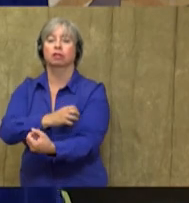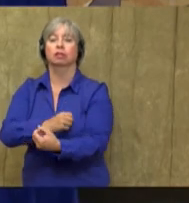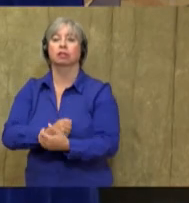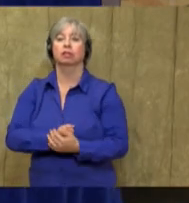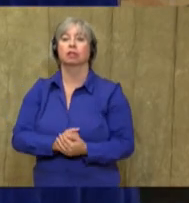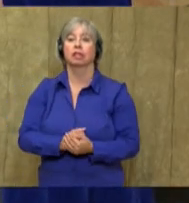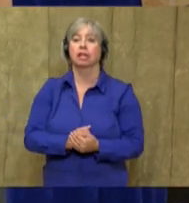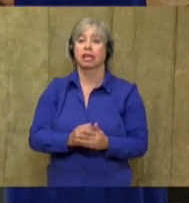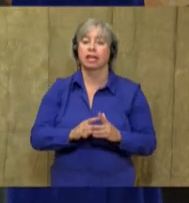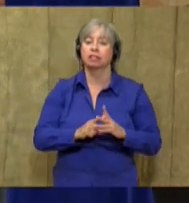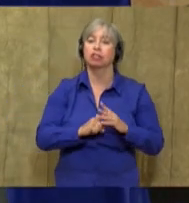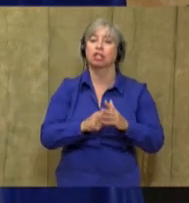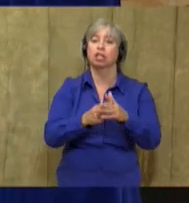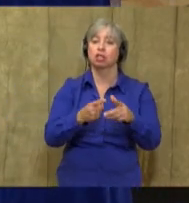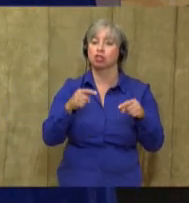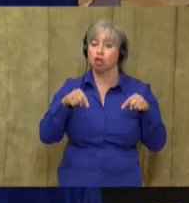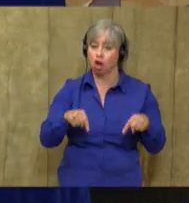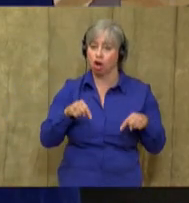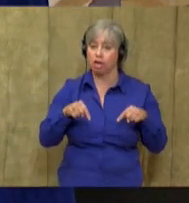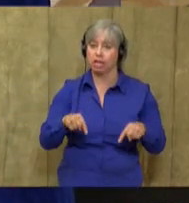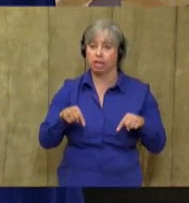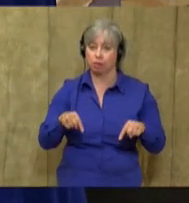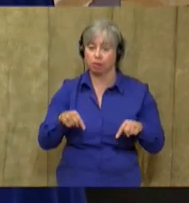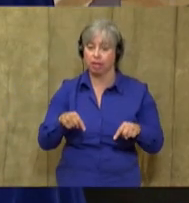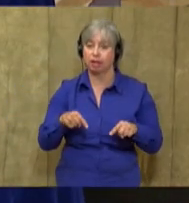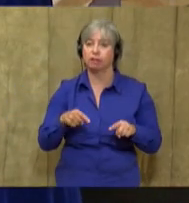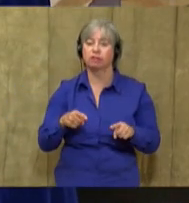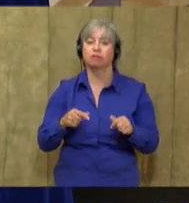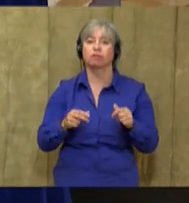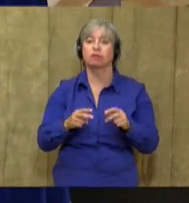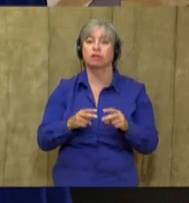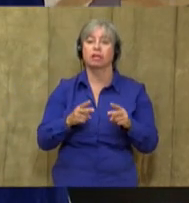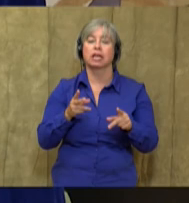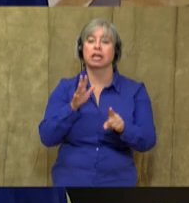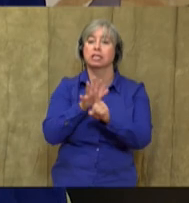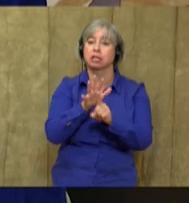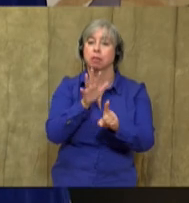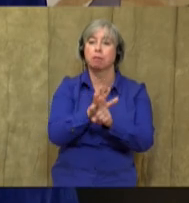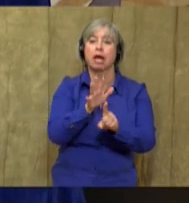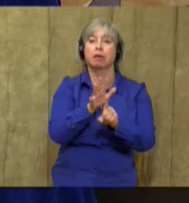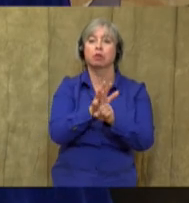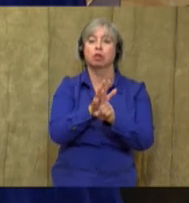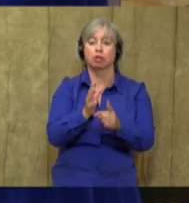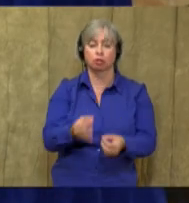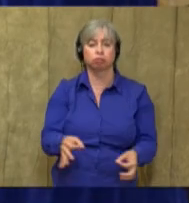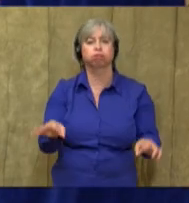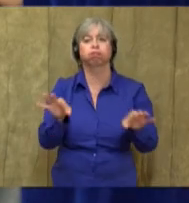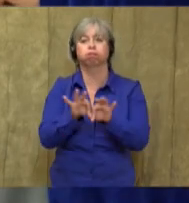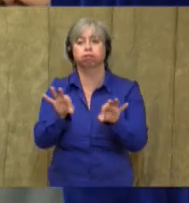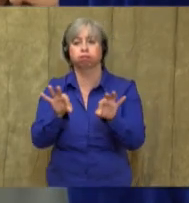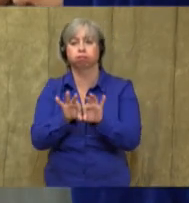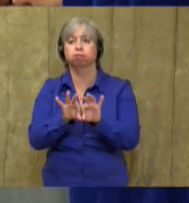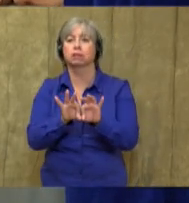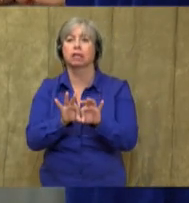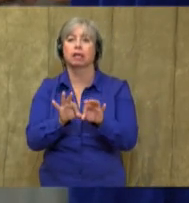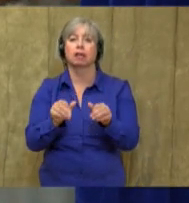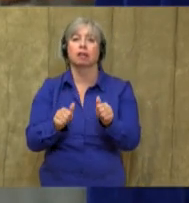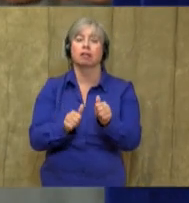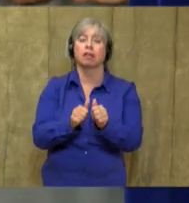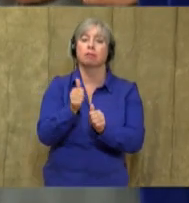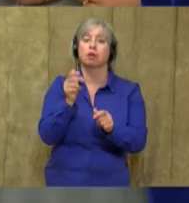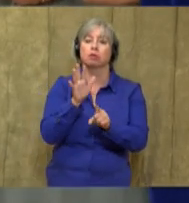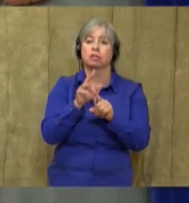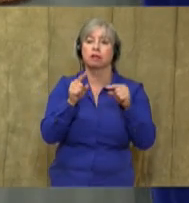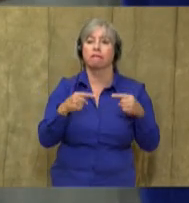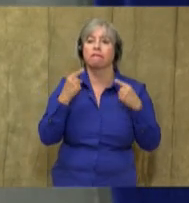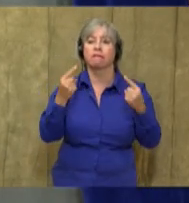Florence, Italy, and it's going to become very prominent within Italy. One of the greatest banking families from Italy is